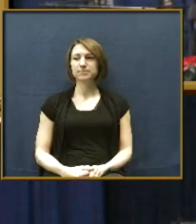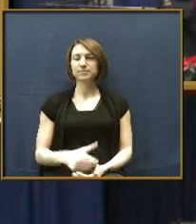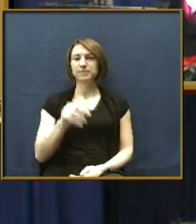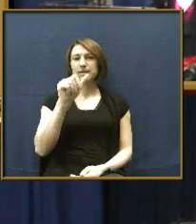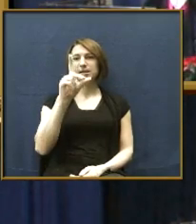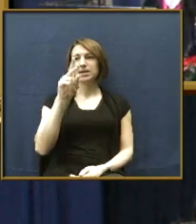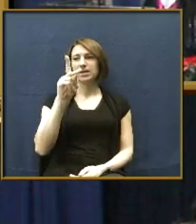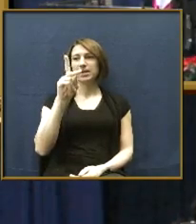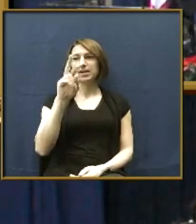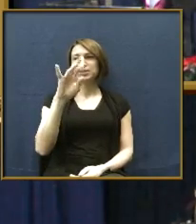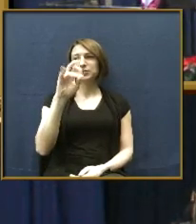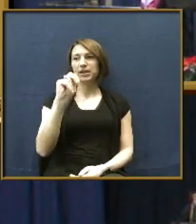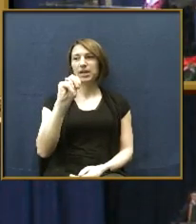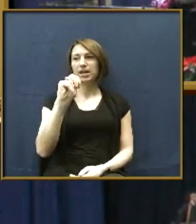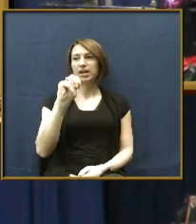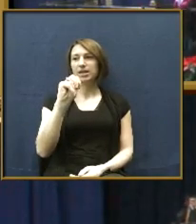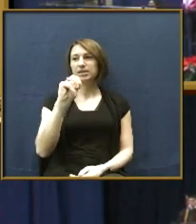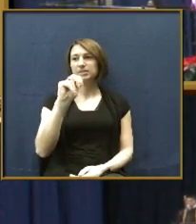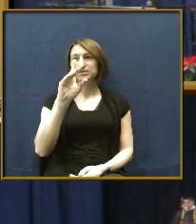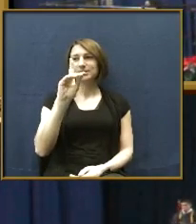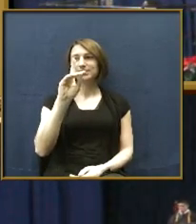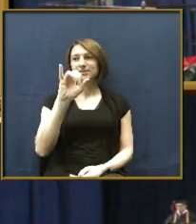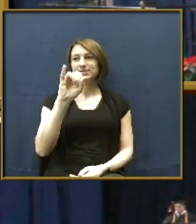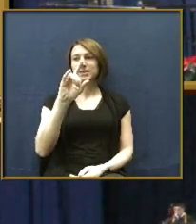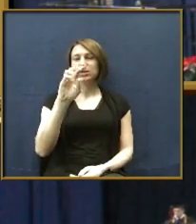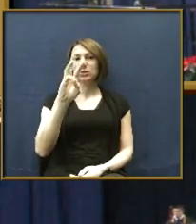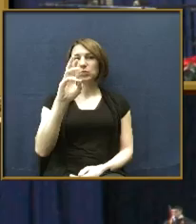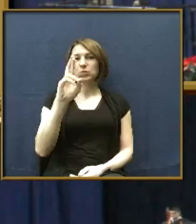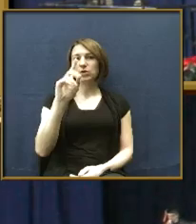Adrian Nathaniel Dilworth.